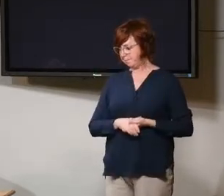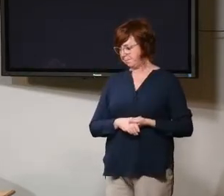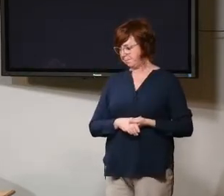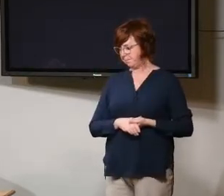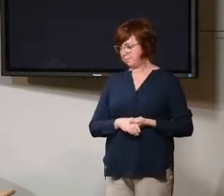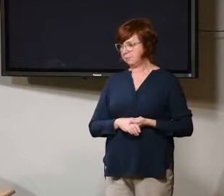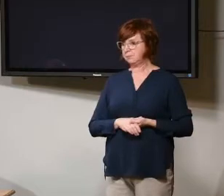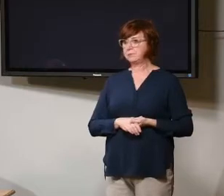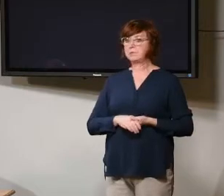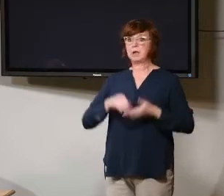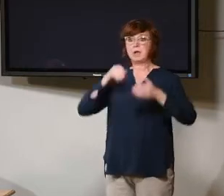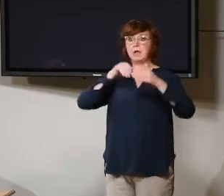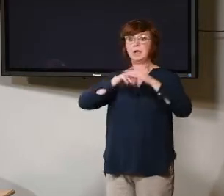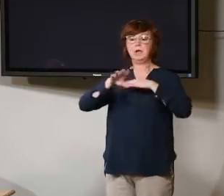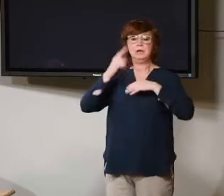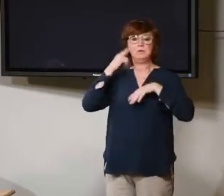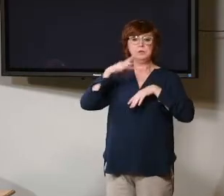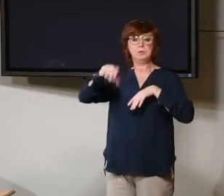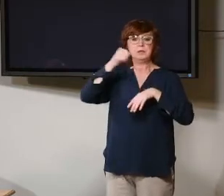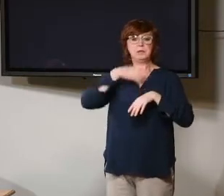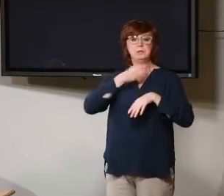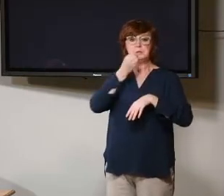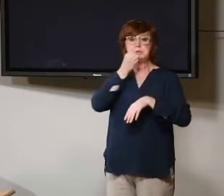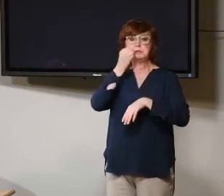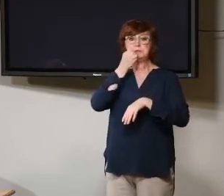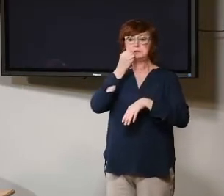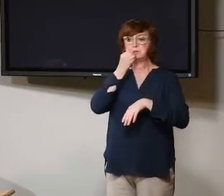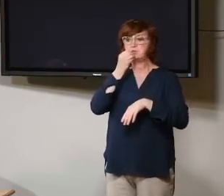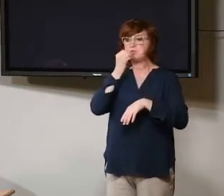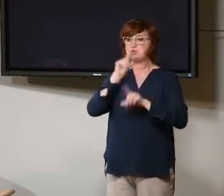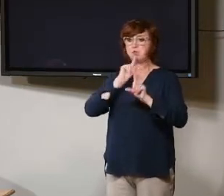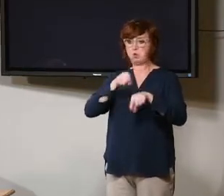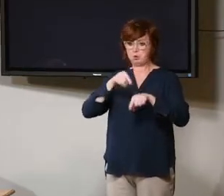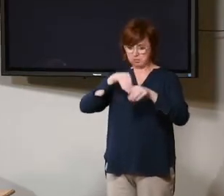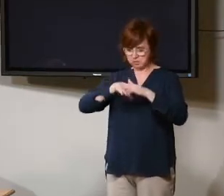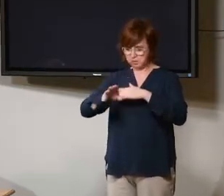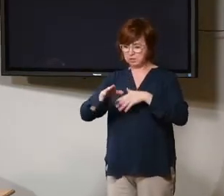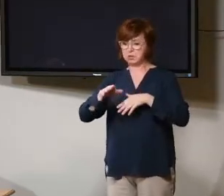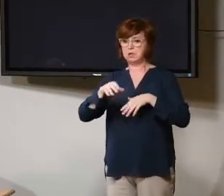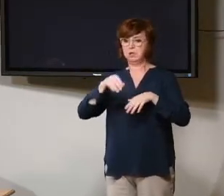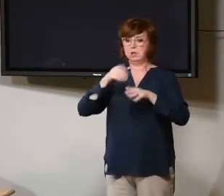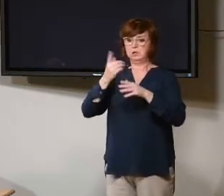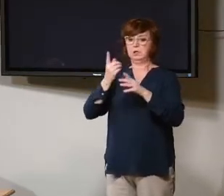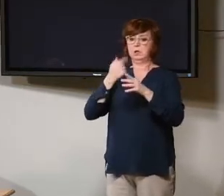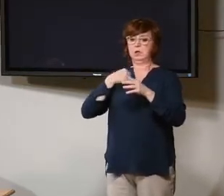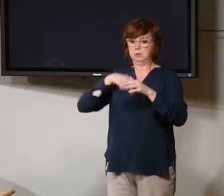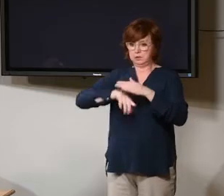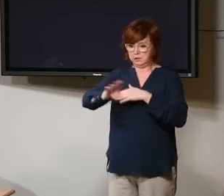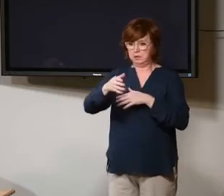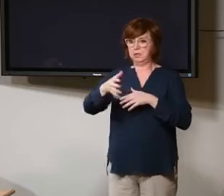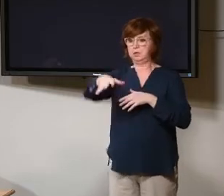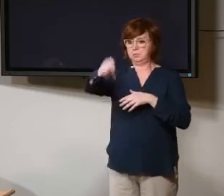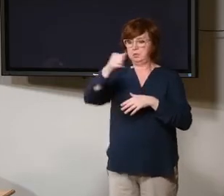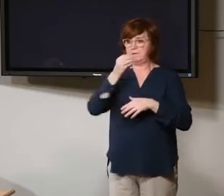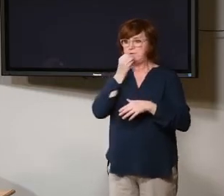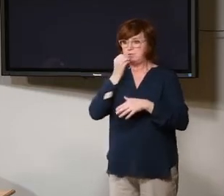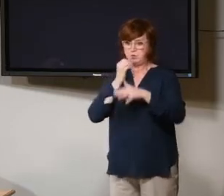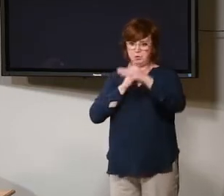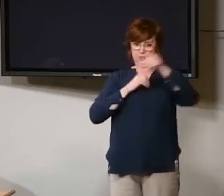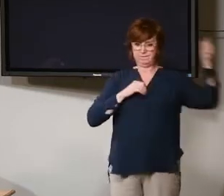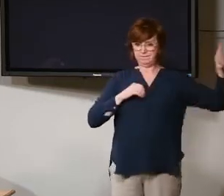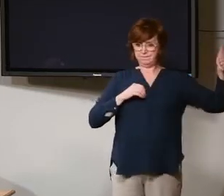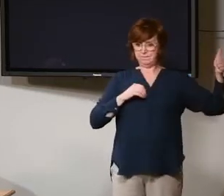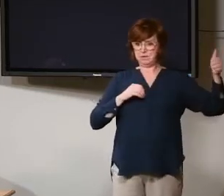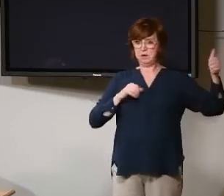food order or picking up anything else, the way you operate even now in that setting is you go, you pick your order, you leave, you don't